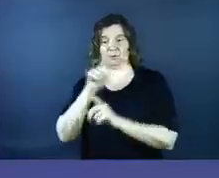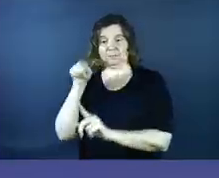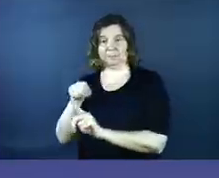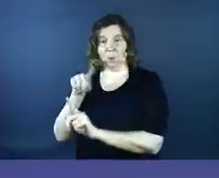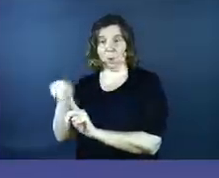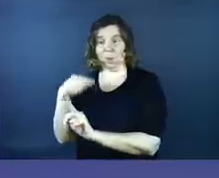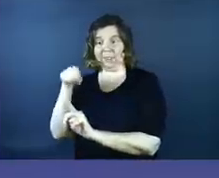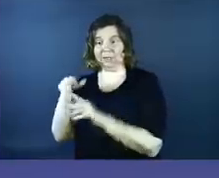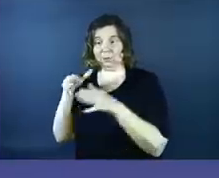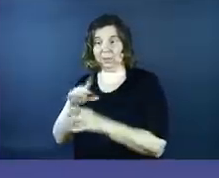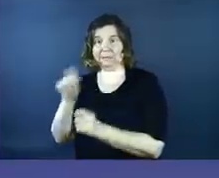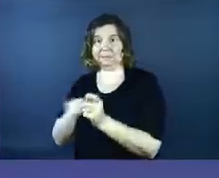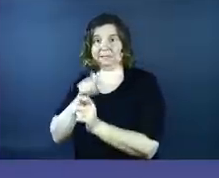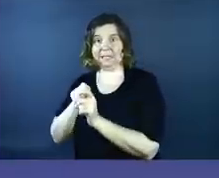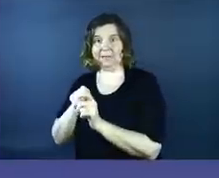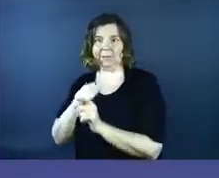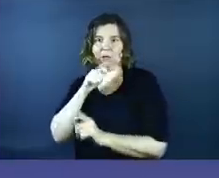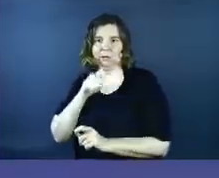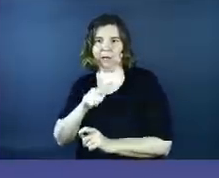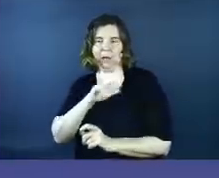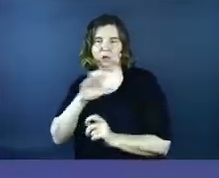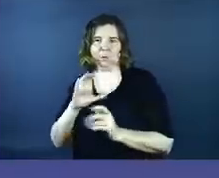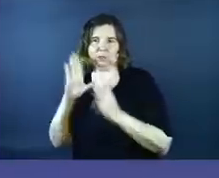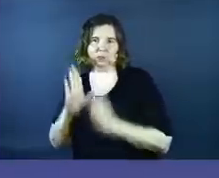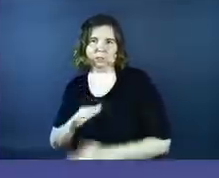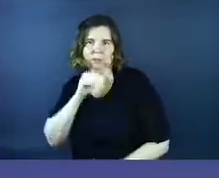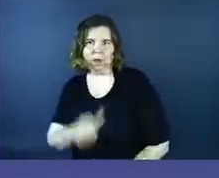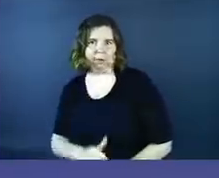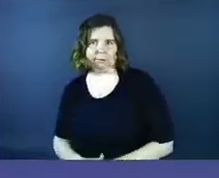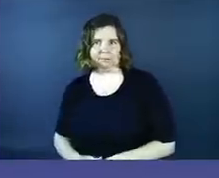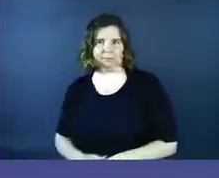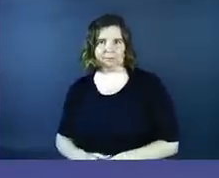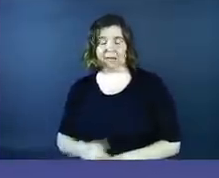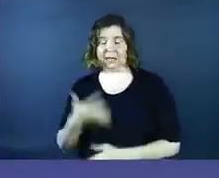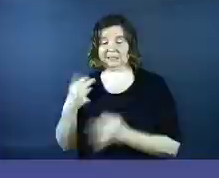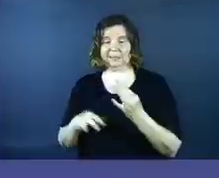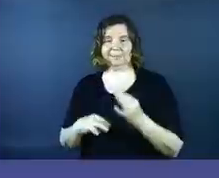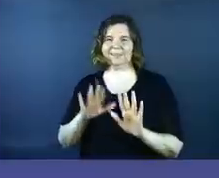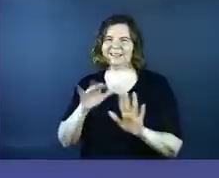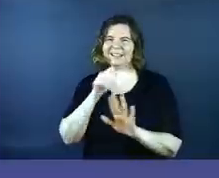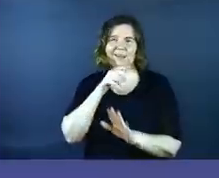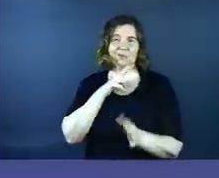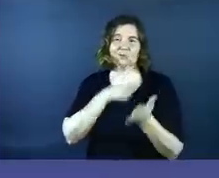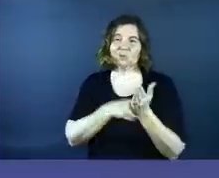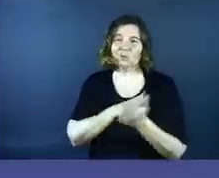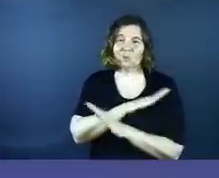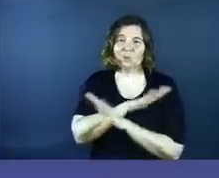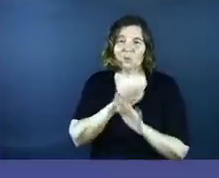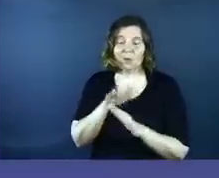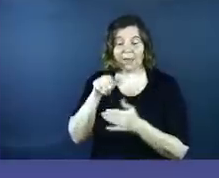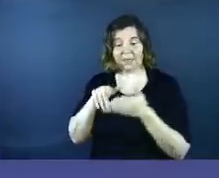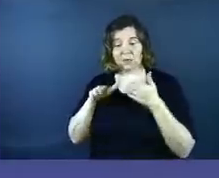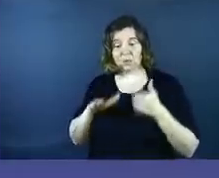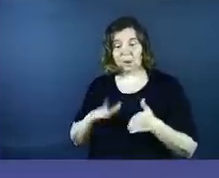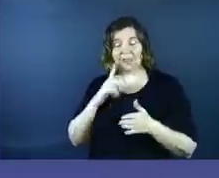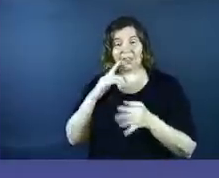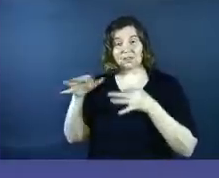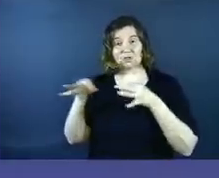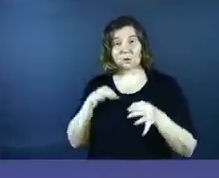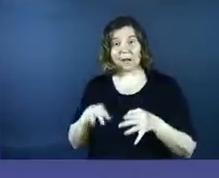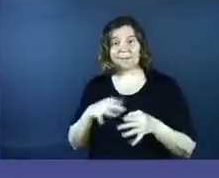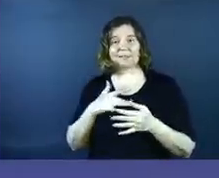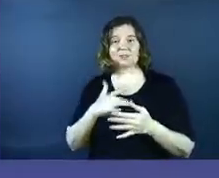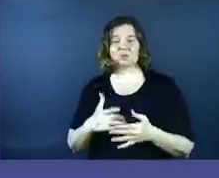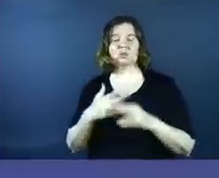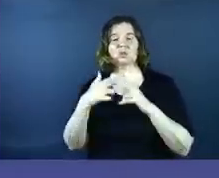creationism this way, then you are not a Bible believer in their mind. This simply is not true. And this way that they are describing is